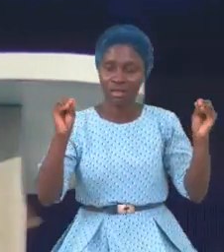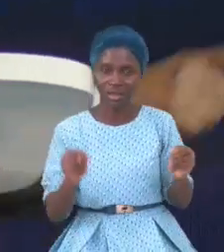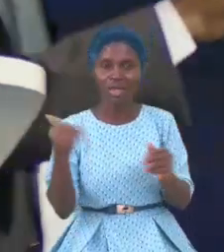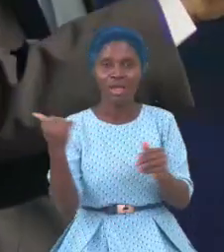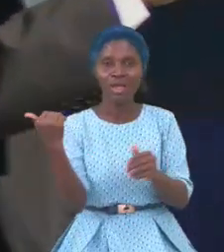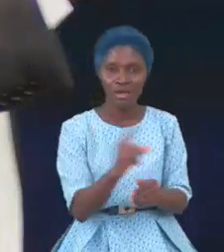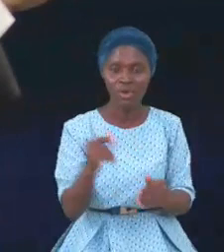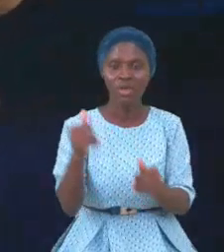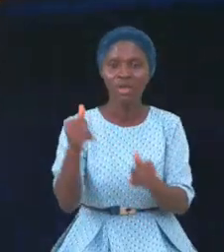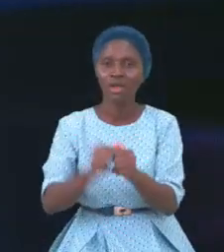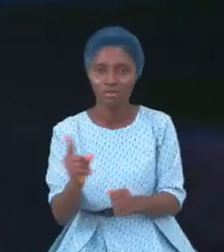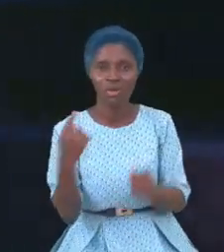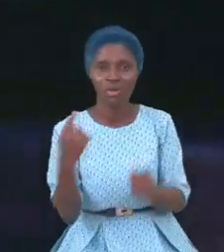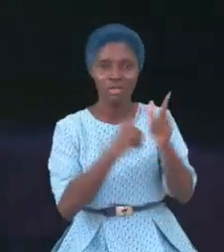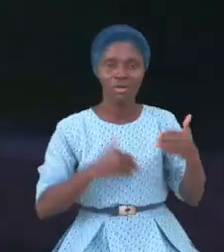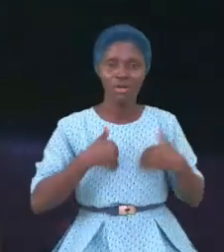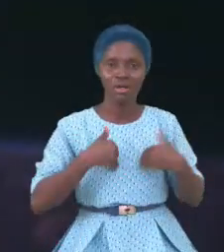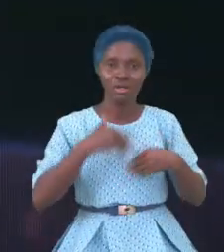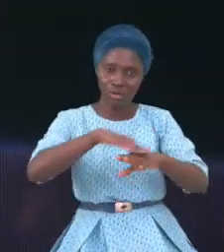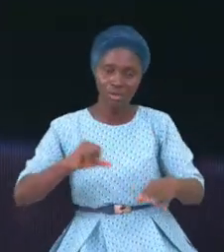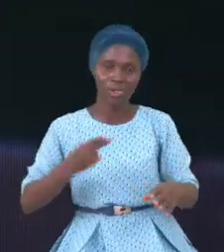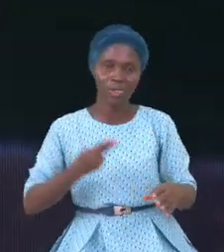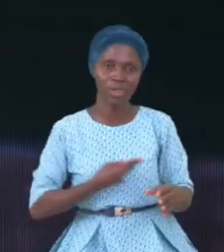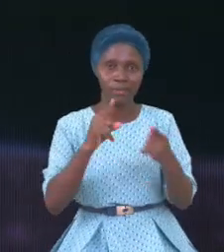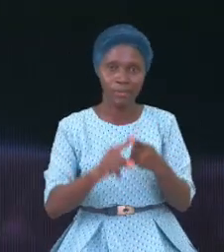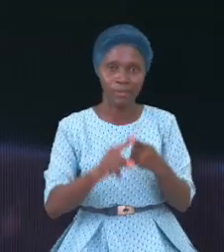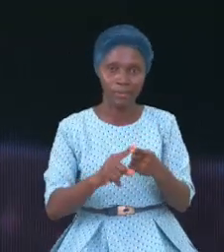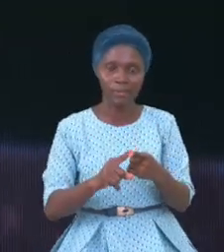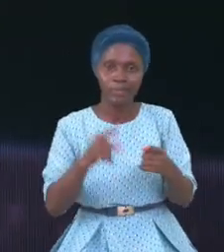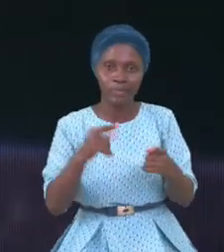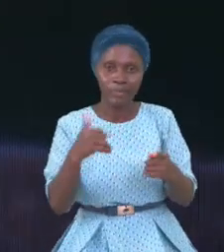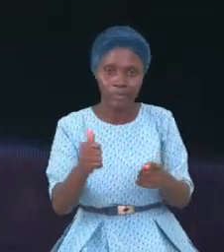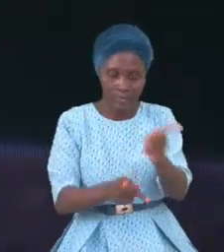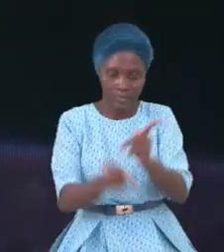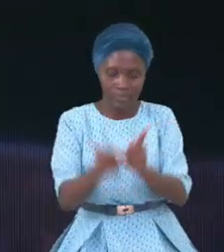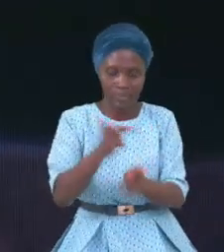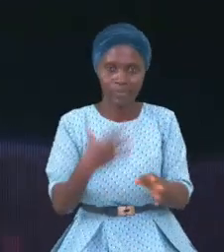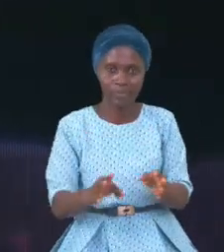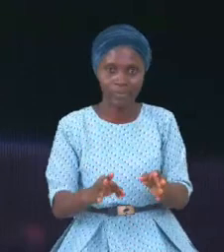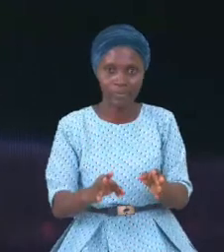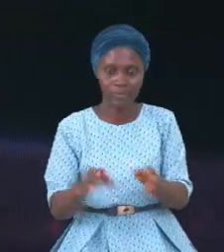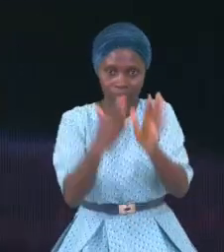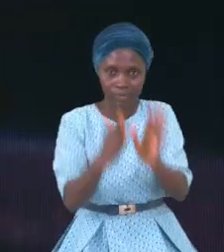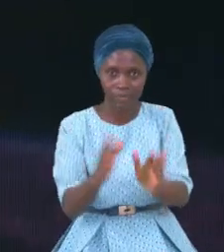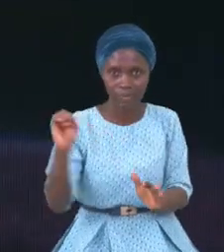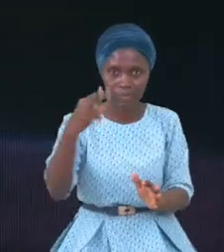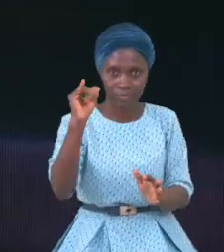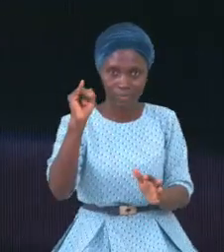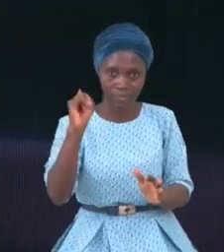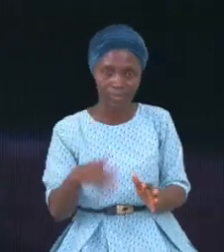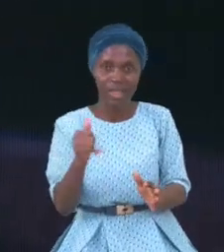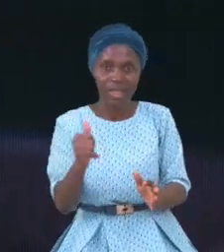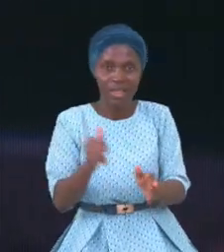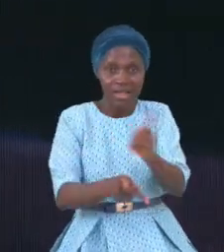us to, and in such leadership, in such calling, in such ministry, you